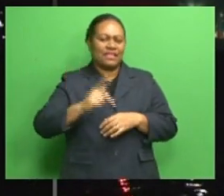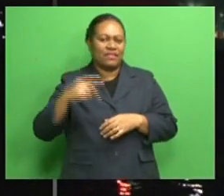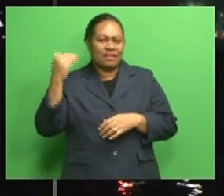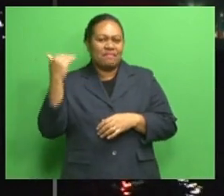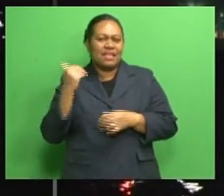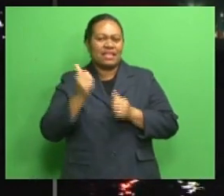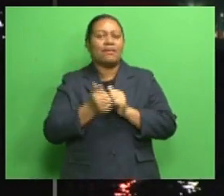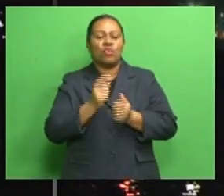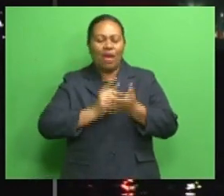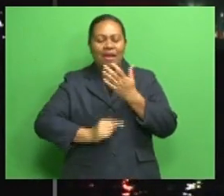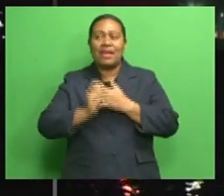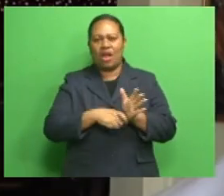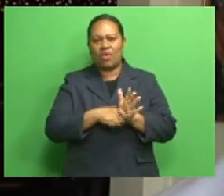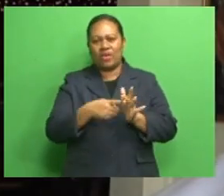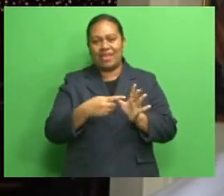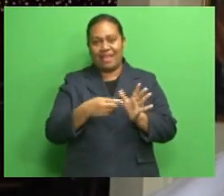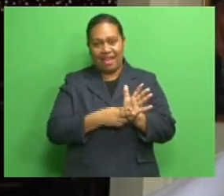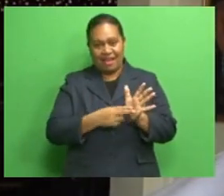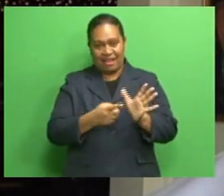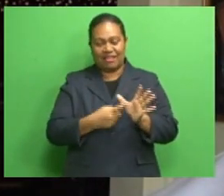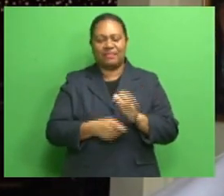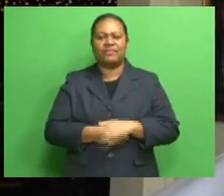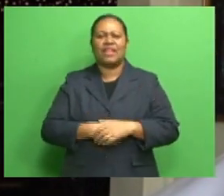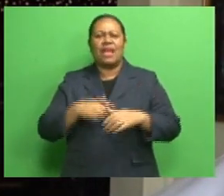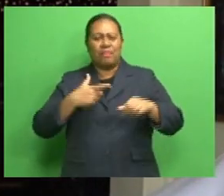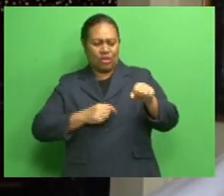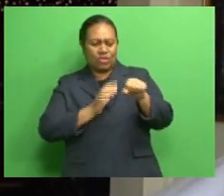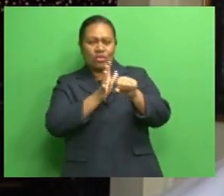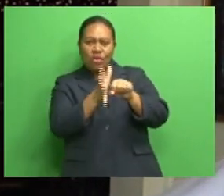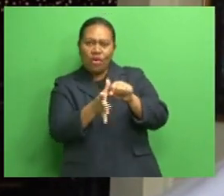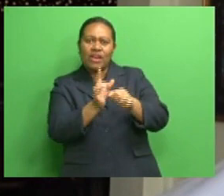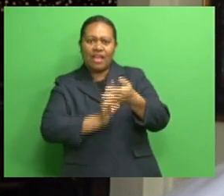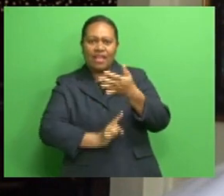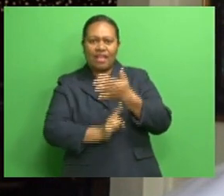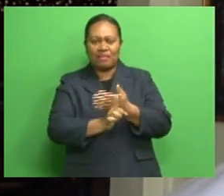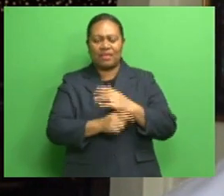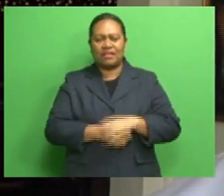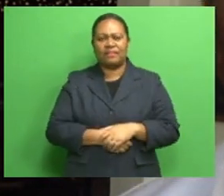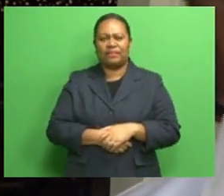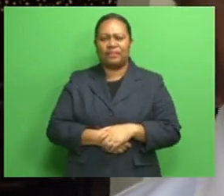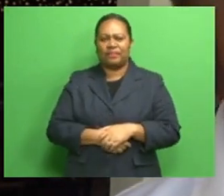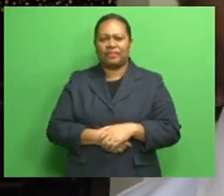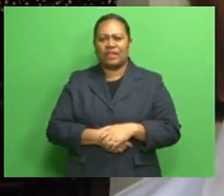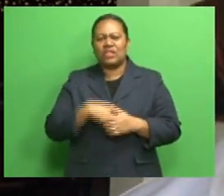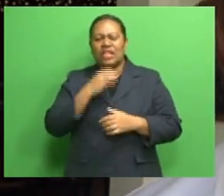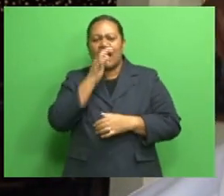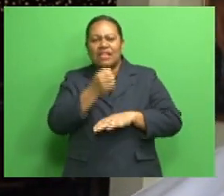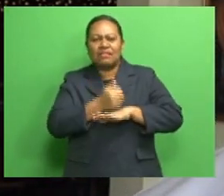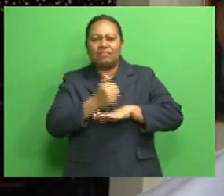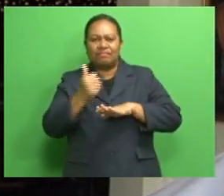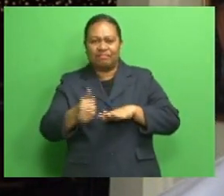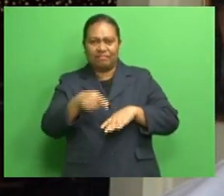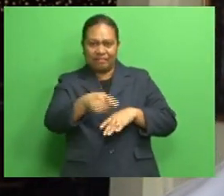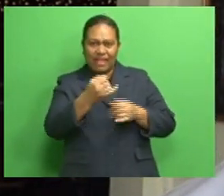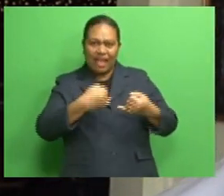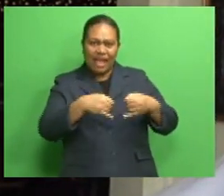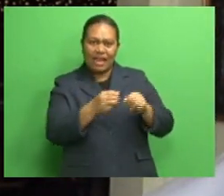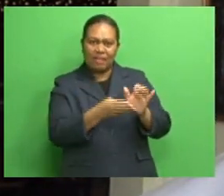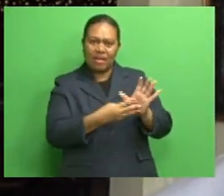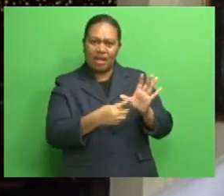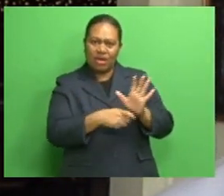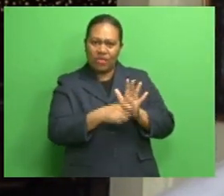in December 2021. The coronavirus, we've asked the governor of Saipan